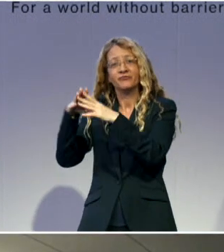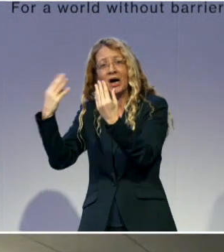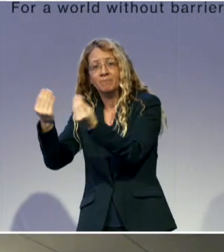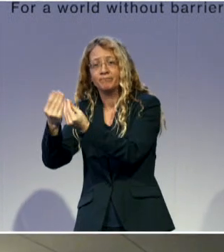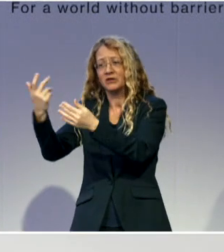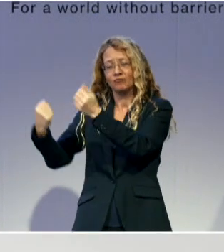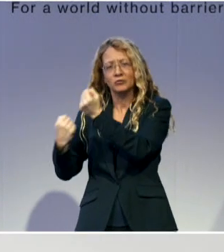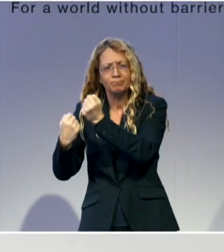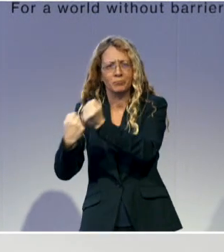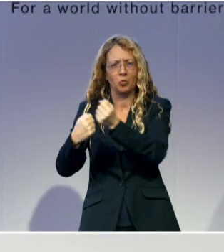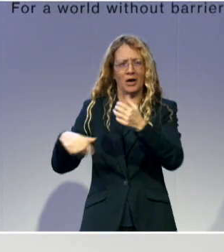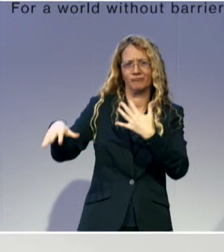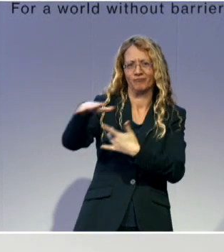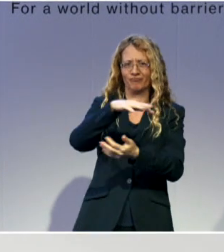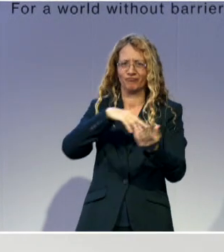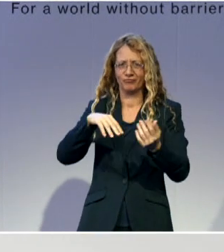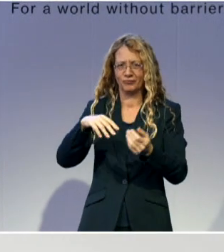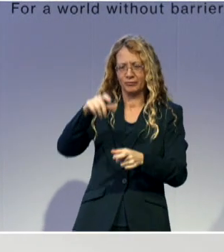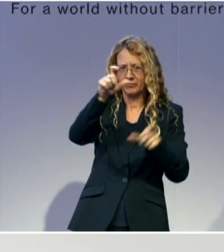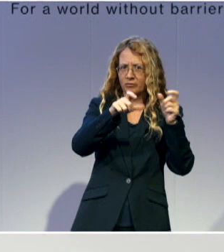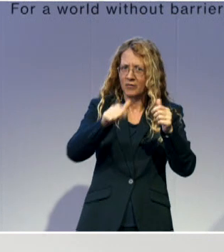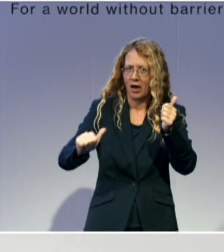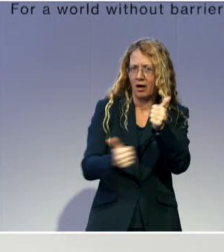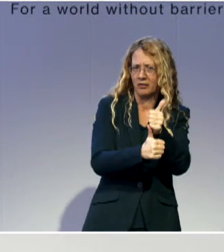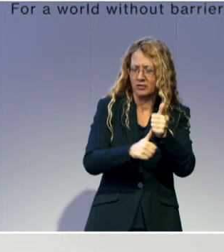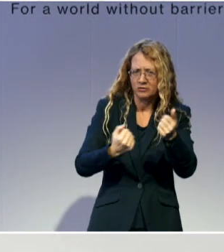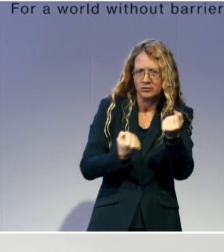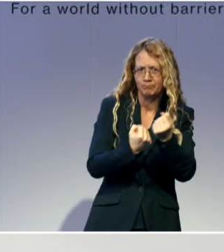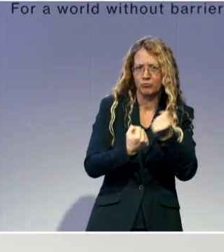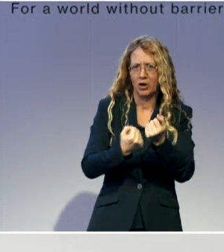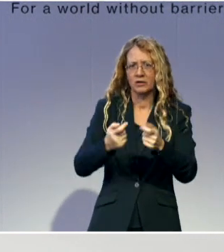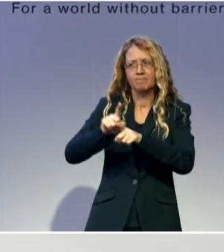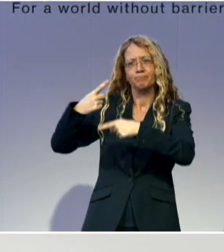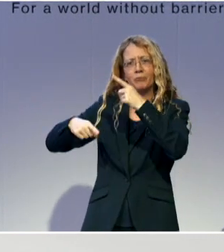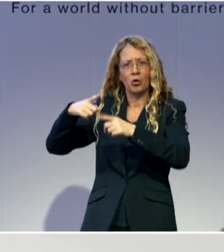voting workshops and discussions with politicians.